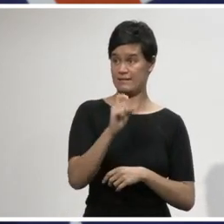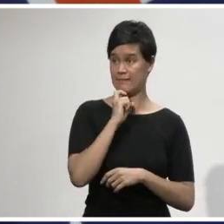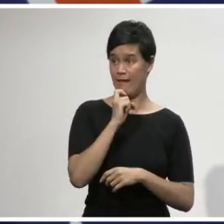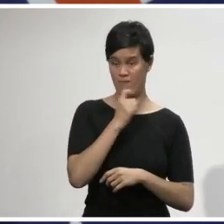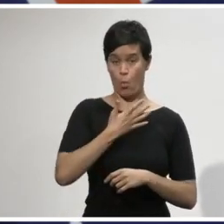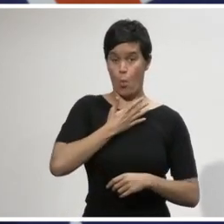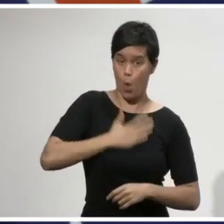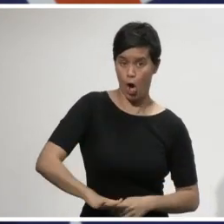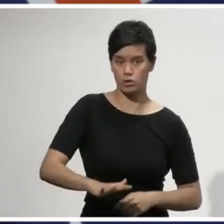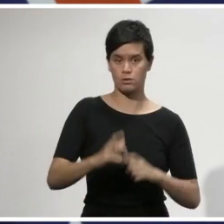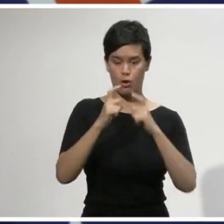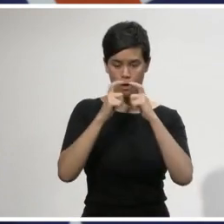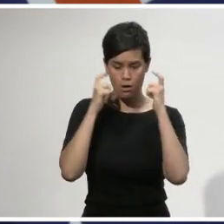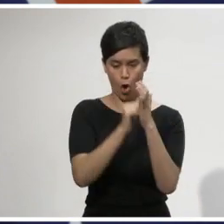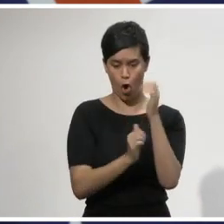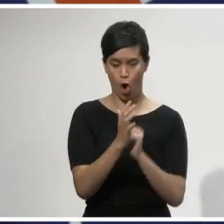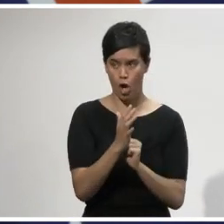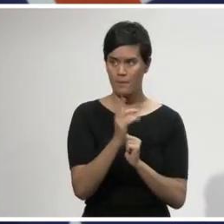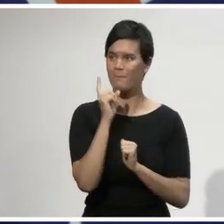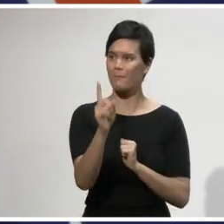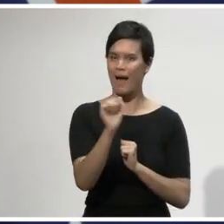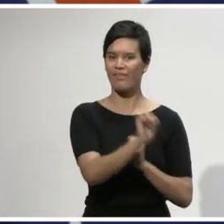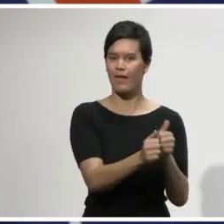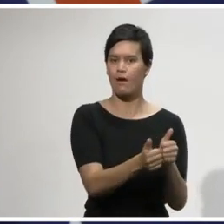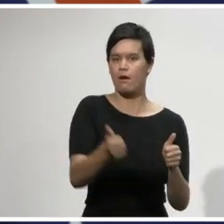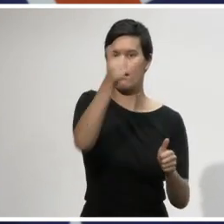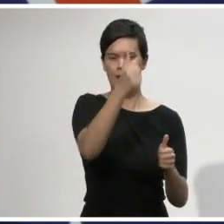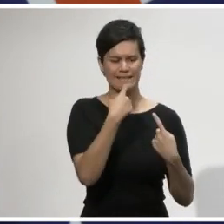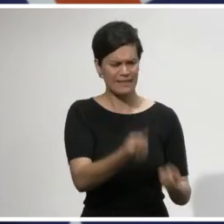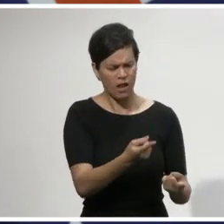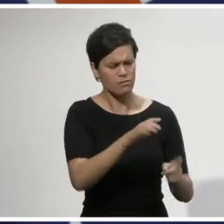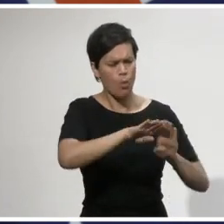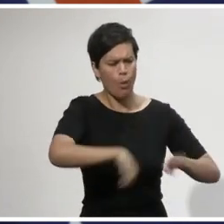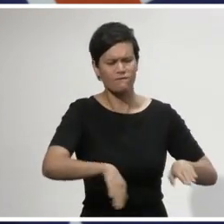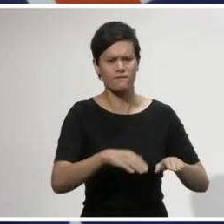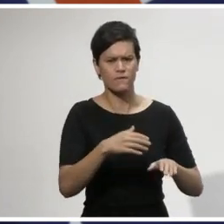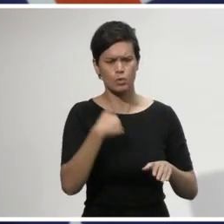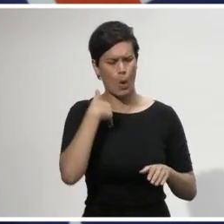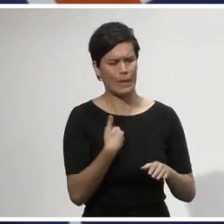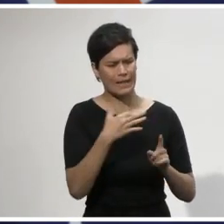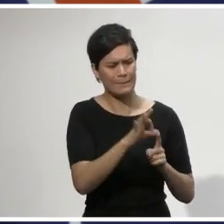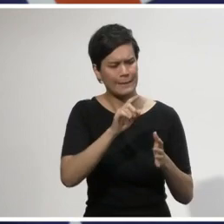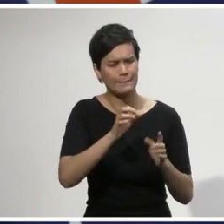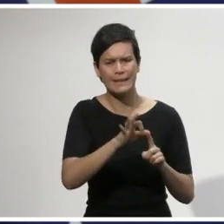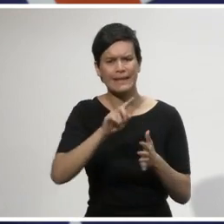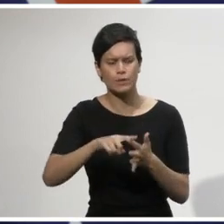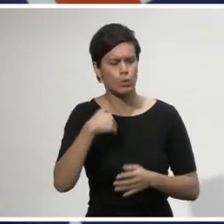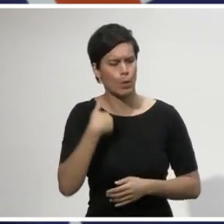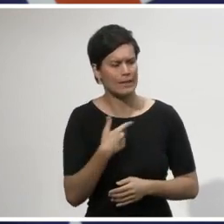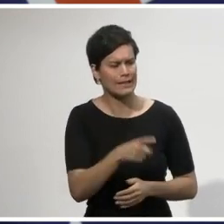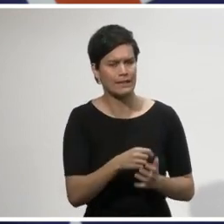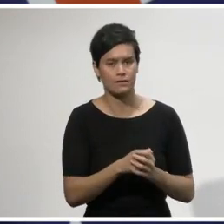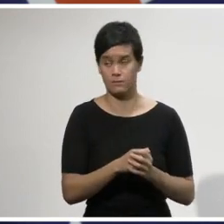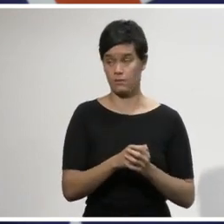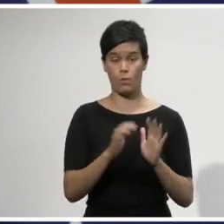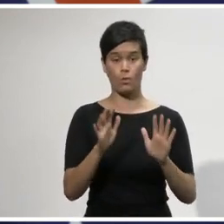being told to take it off? I would be surprised if people are being told to take off PPE, but that is something that the